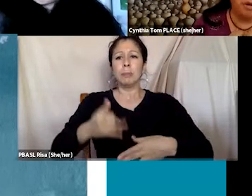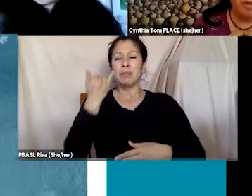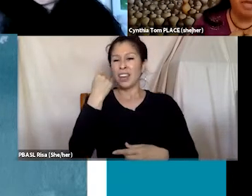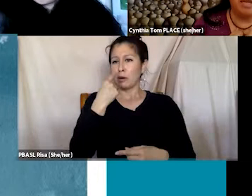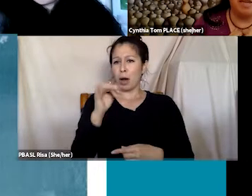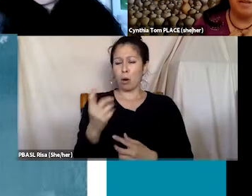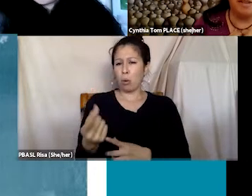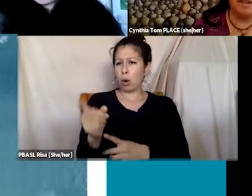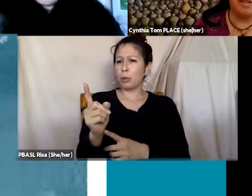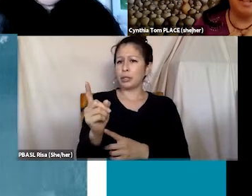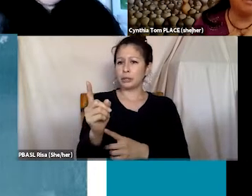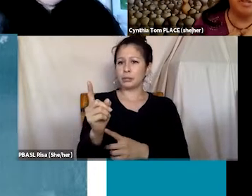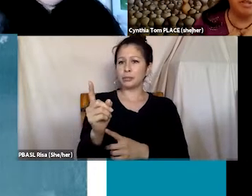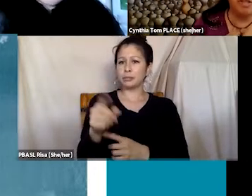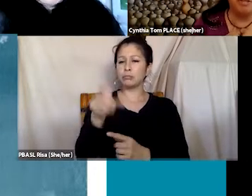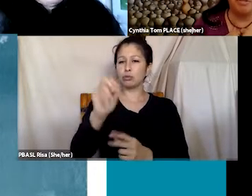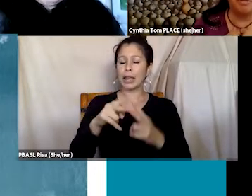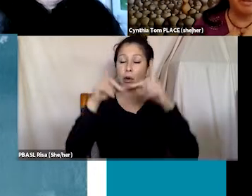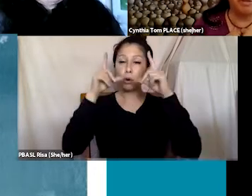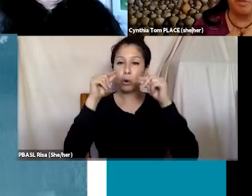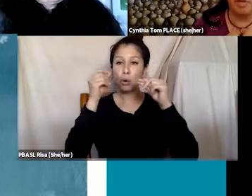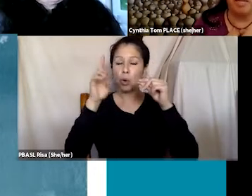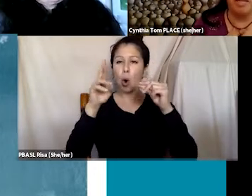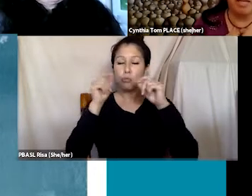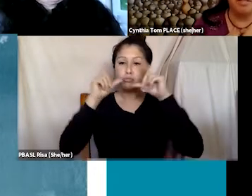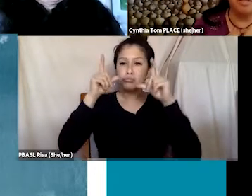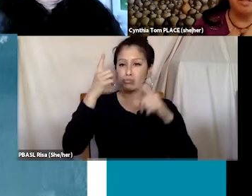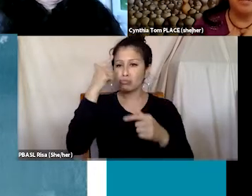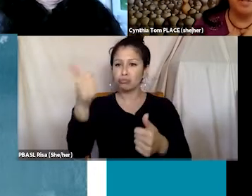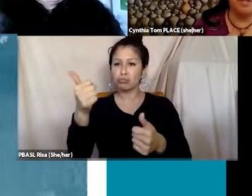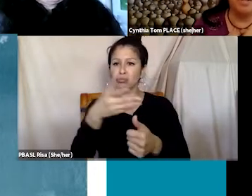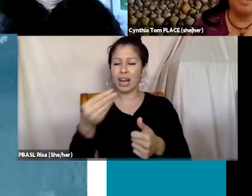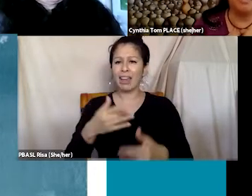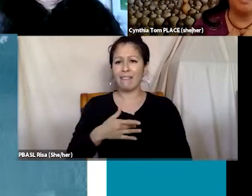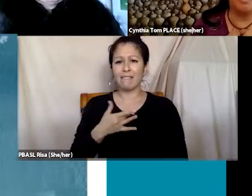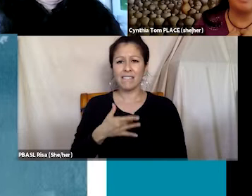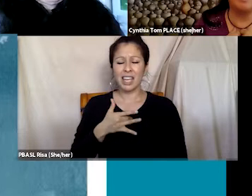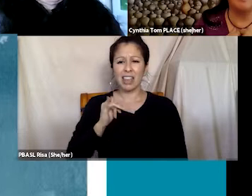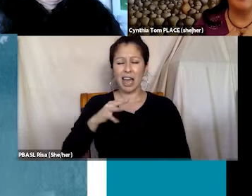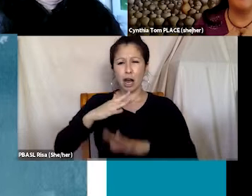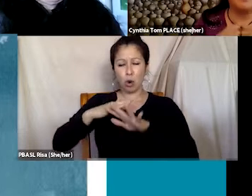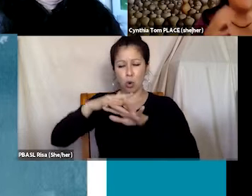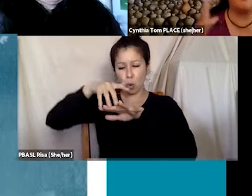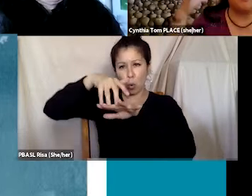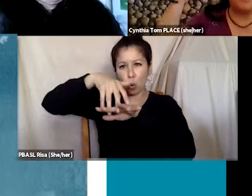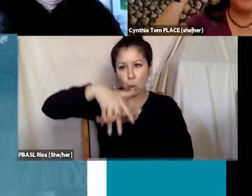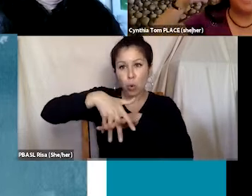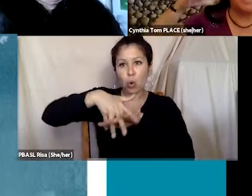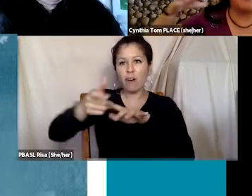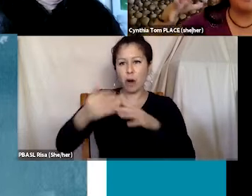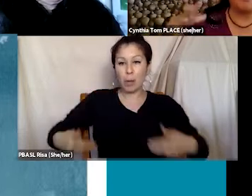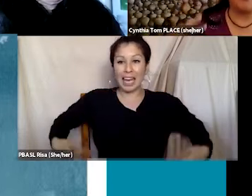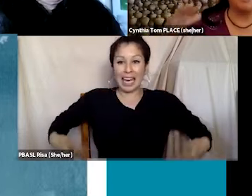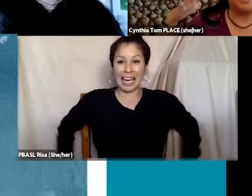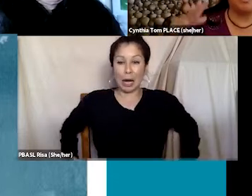for a moment, you could either close your eyes or do it with it open and just feel the roots, say from your hips